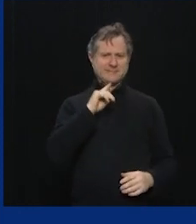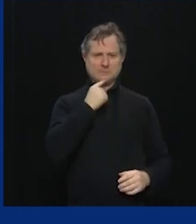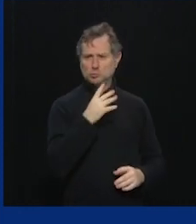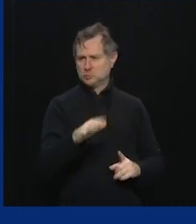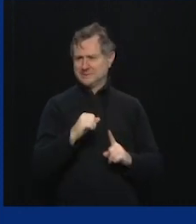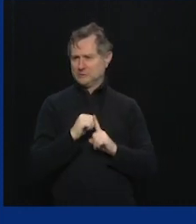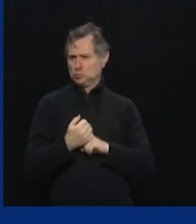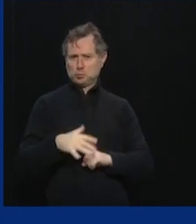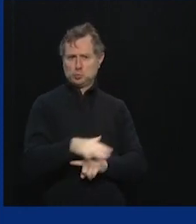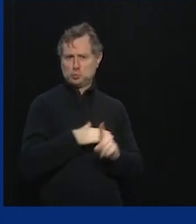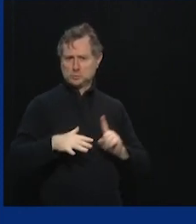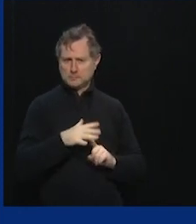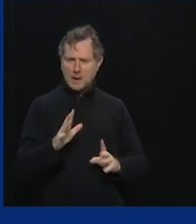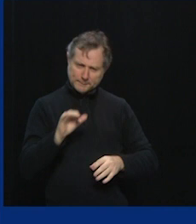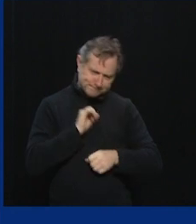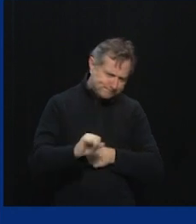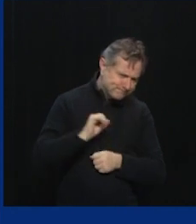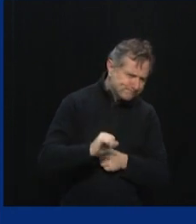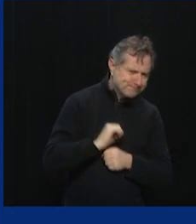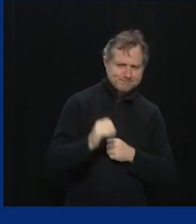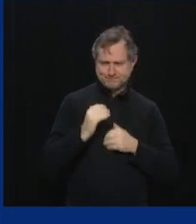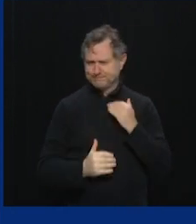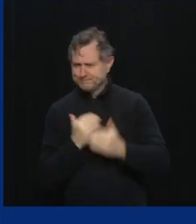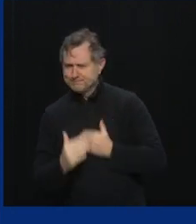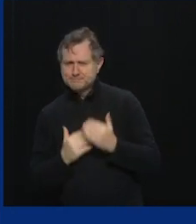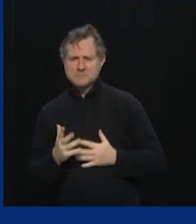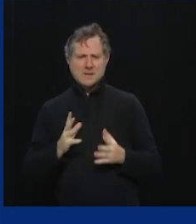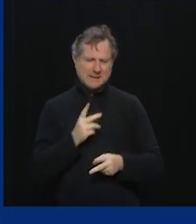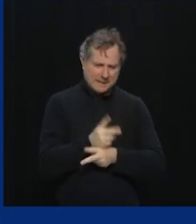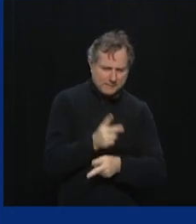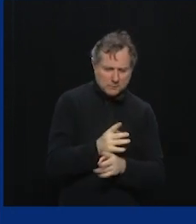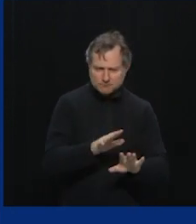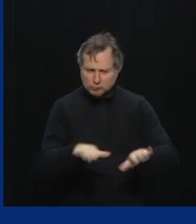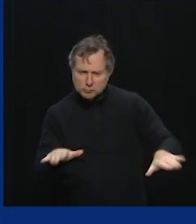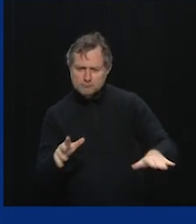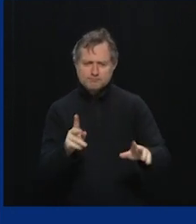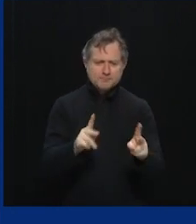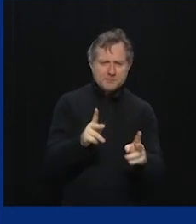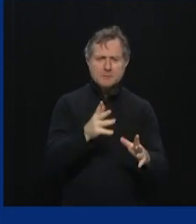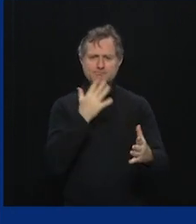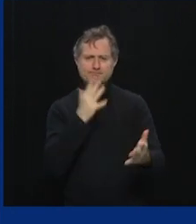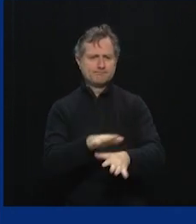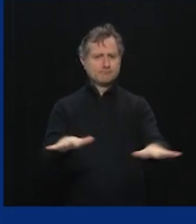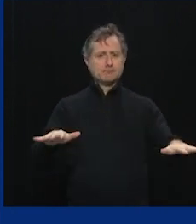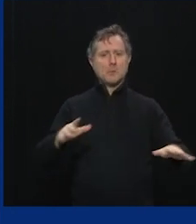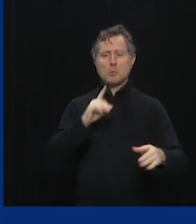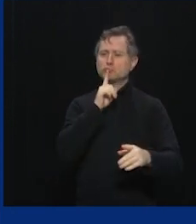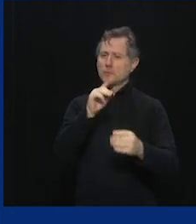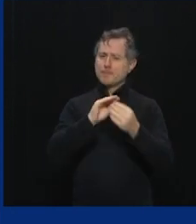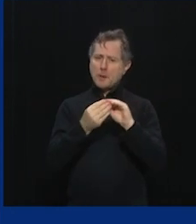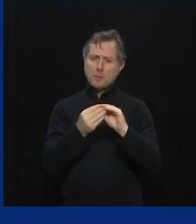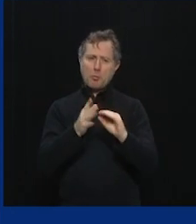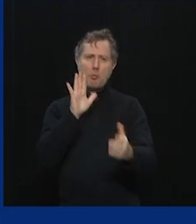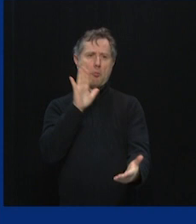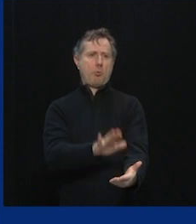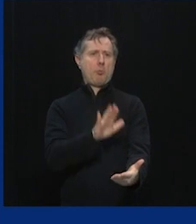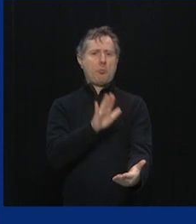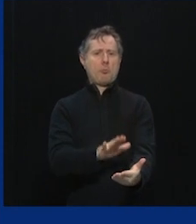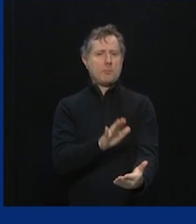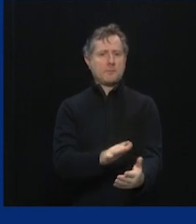care of the people who do present themselves with COVID, but also making sure that our numbers stay lower with compliance with our vaccine